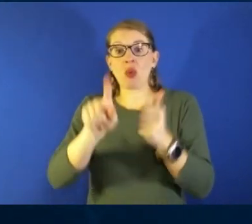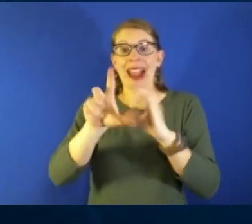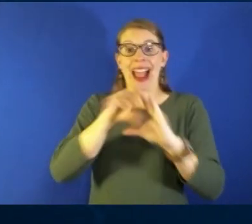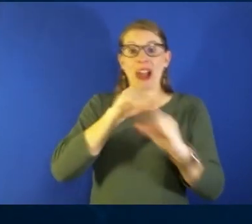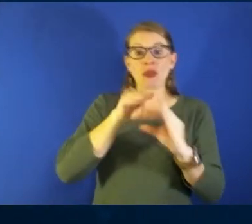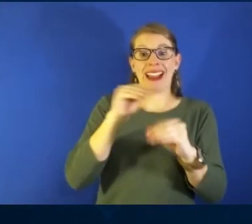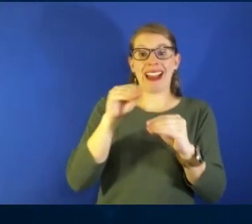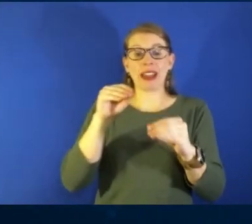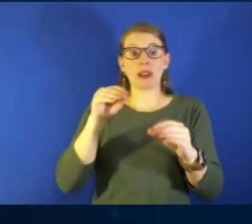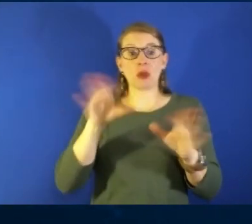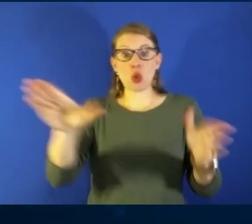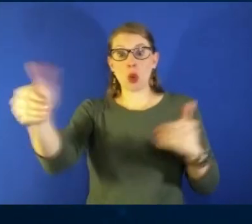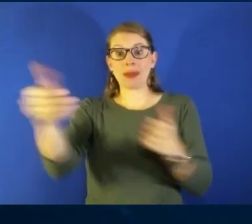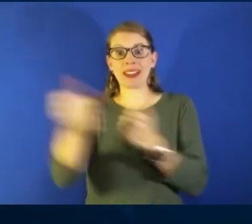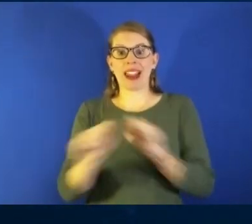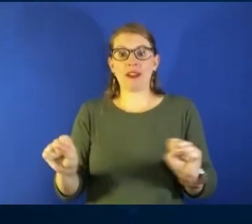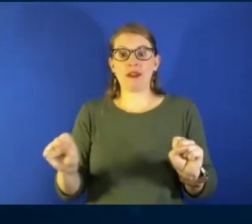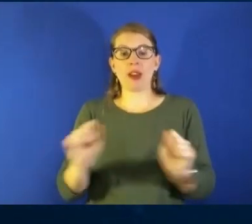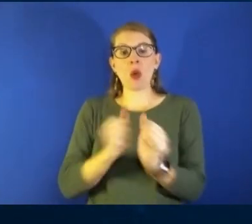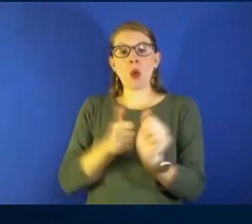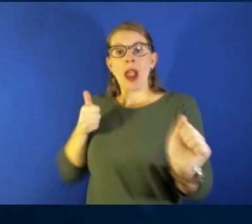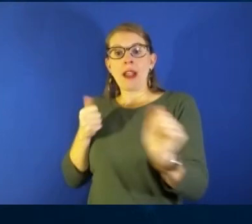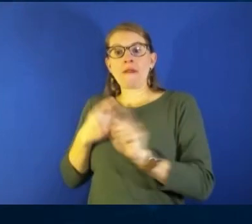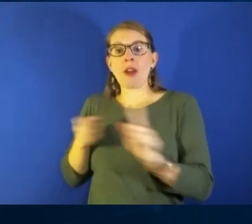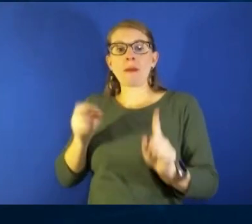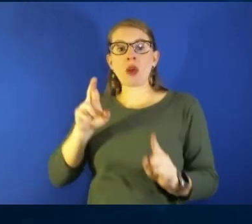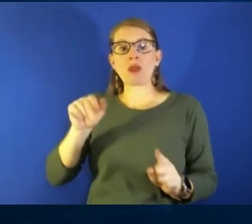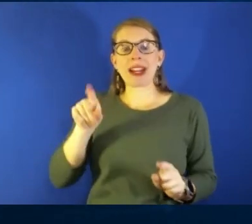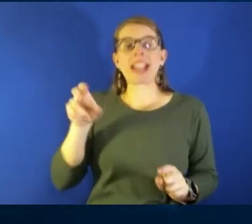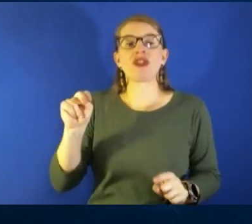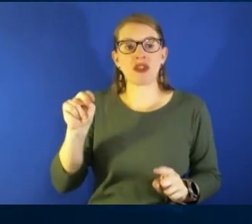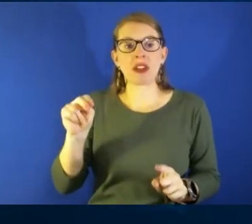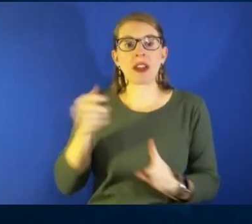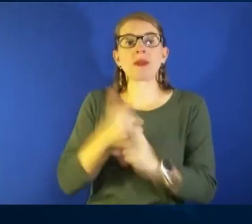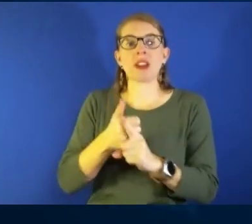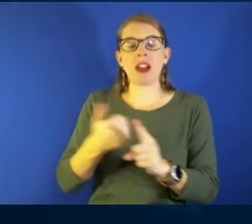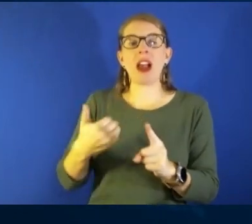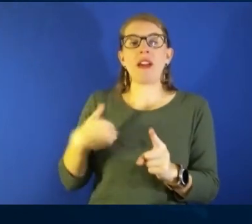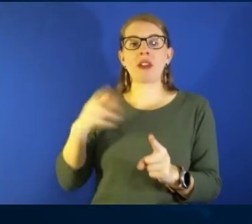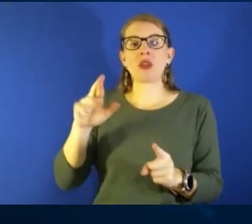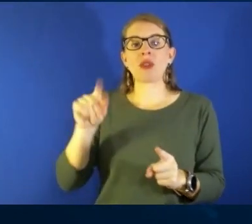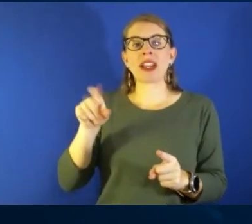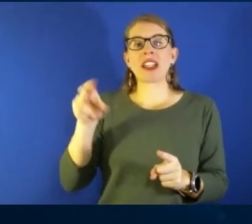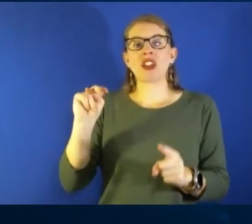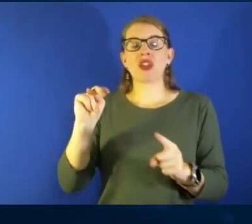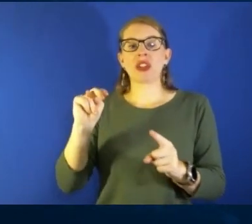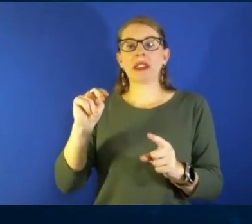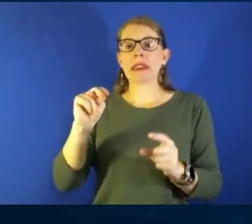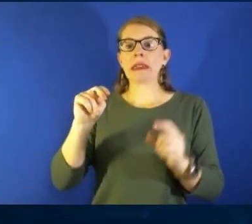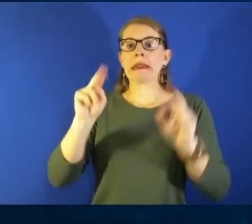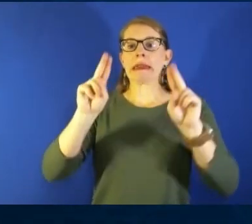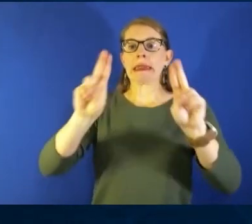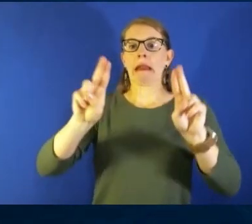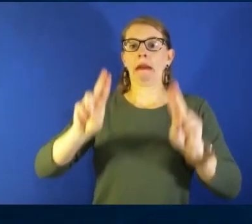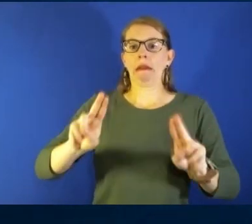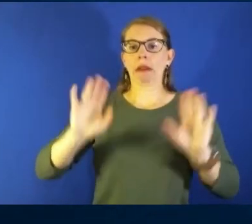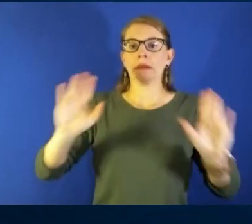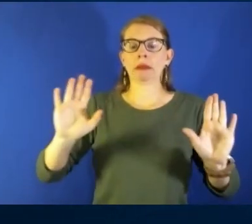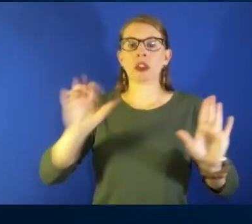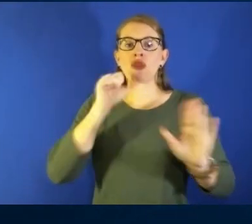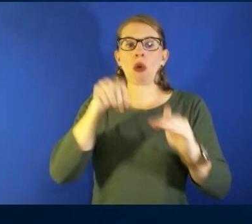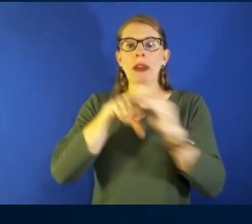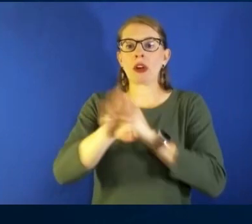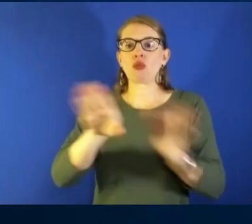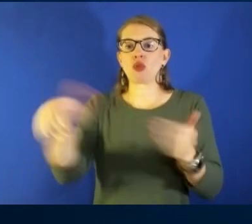and away from the radiation source. And you can see he's got some radiation stickers on the window to not enter the room during the procedure.